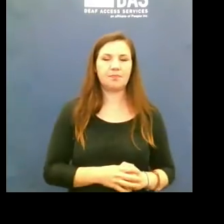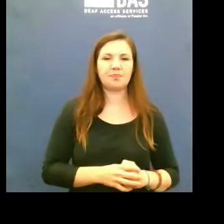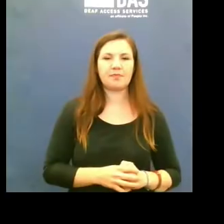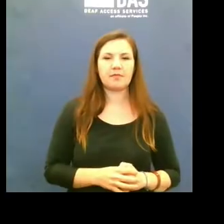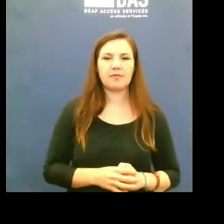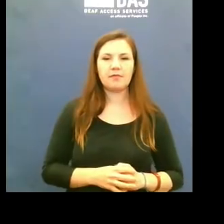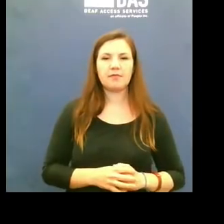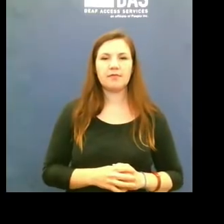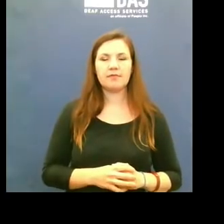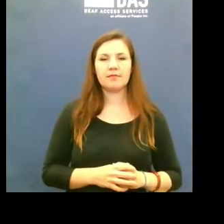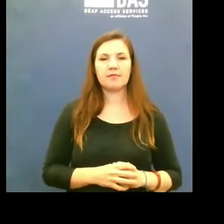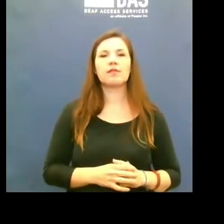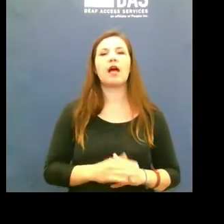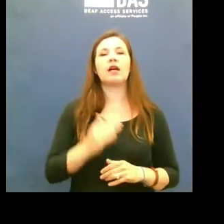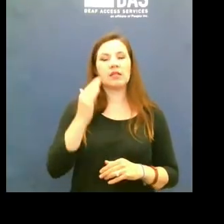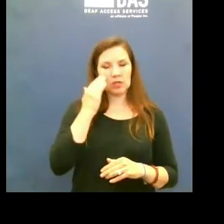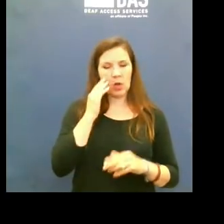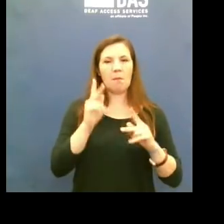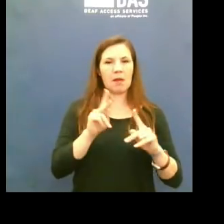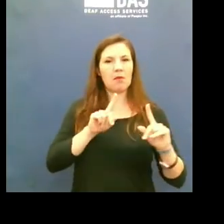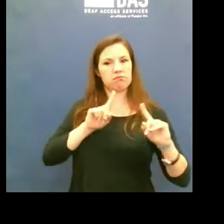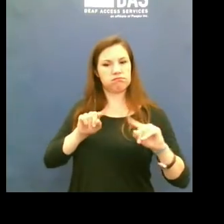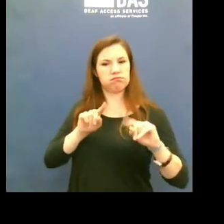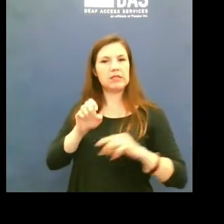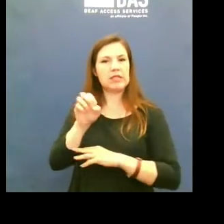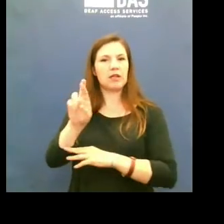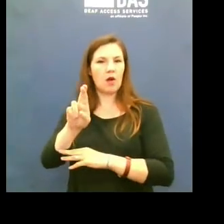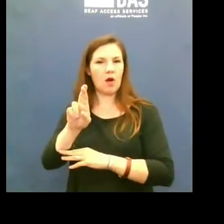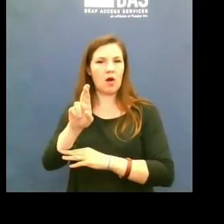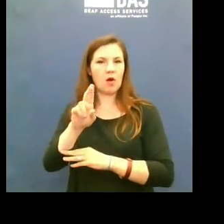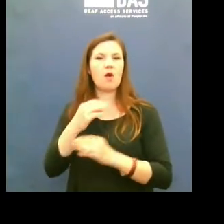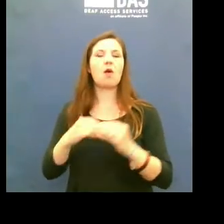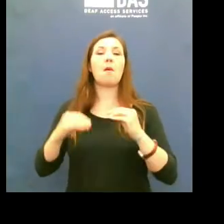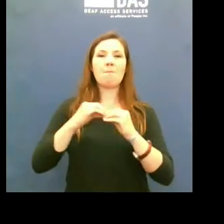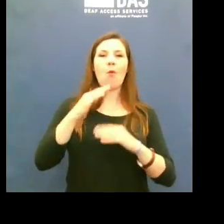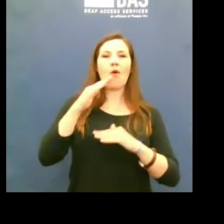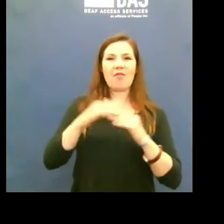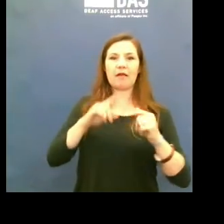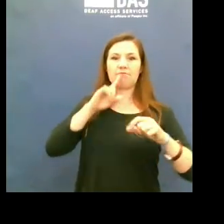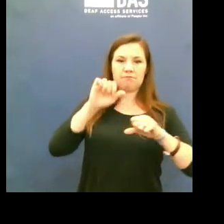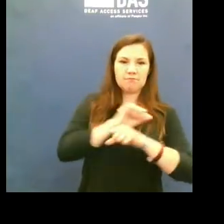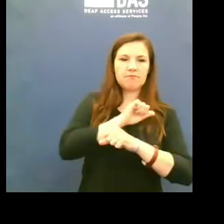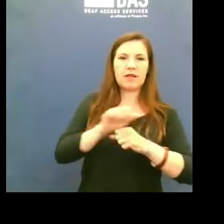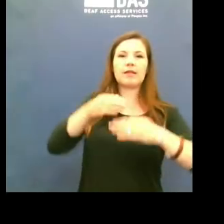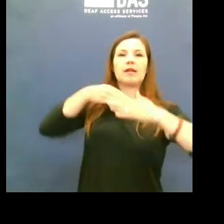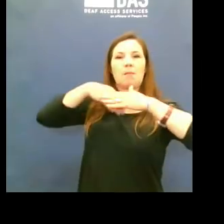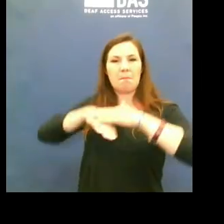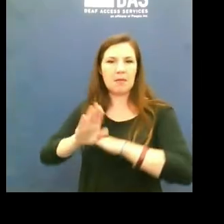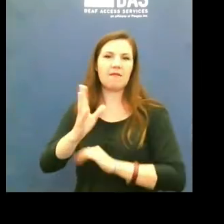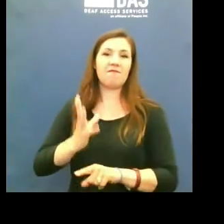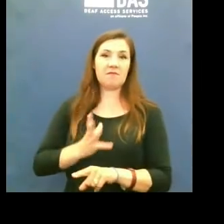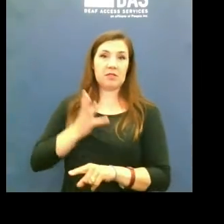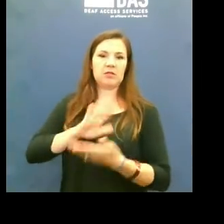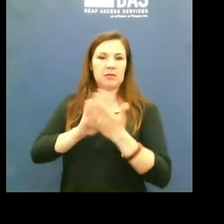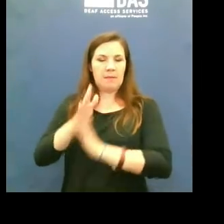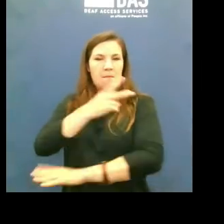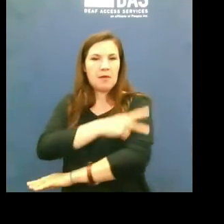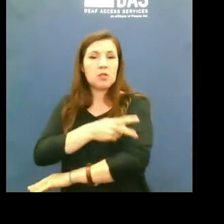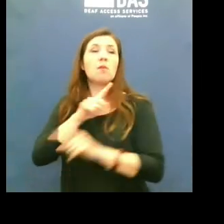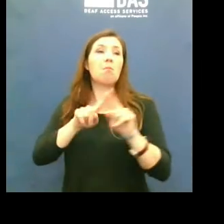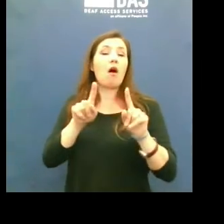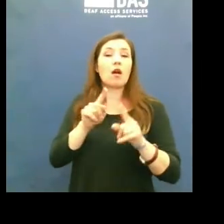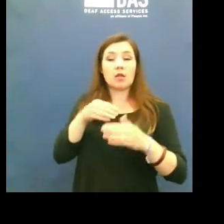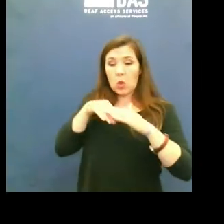hospitalizations. We know that people are going to the emergency department more than are being admitted, but they are being treated and then